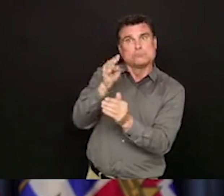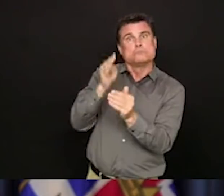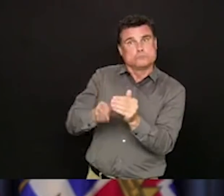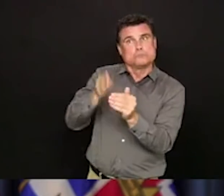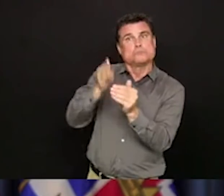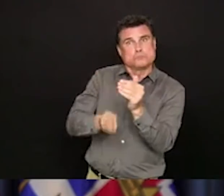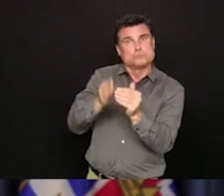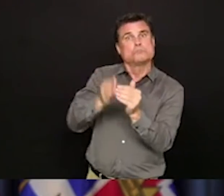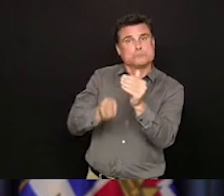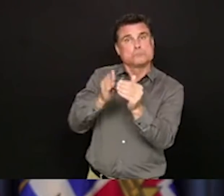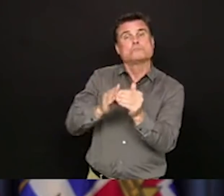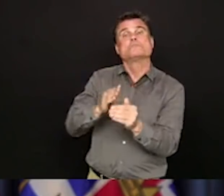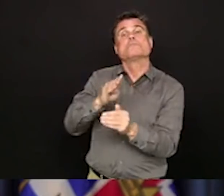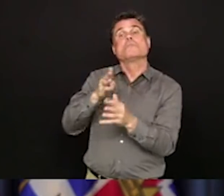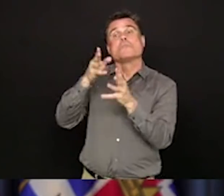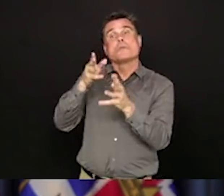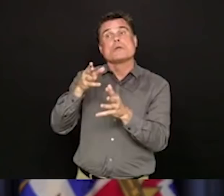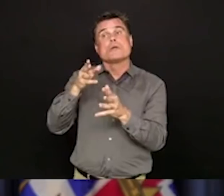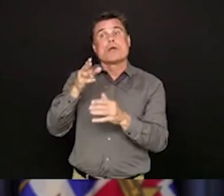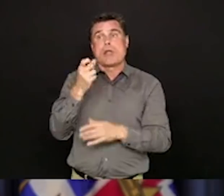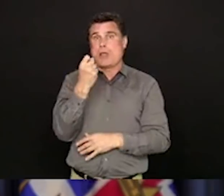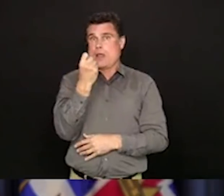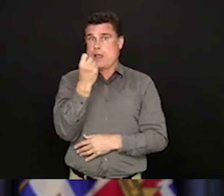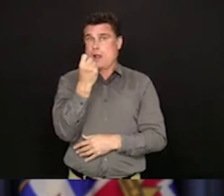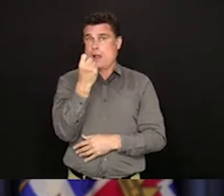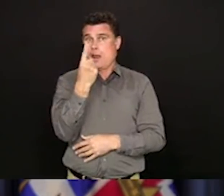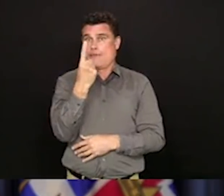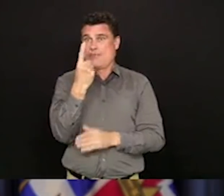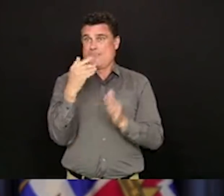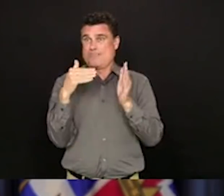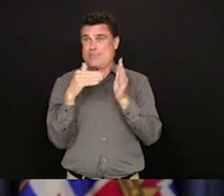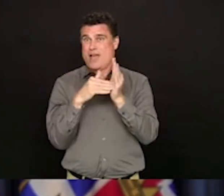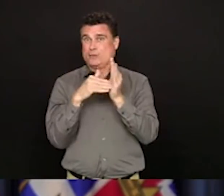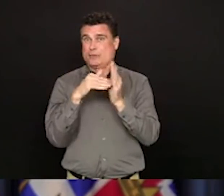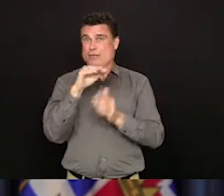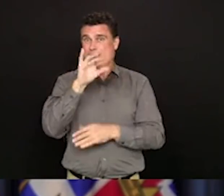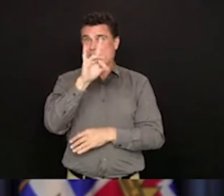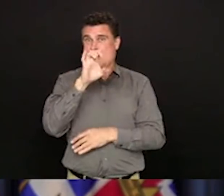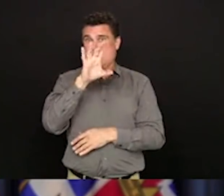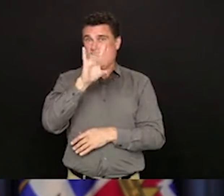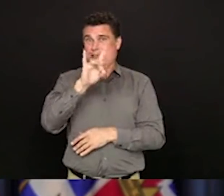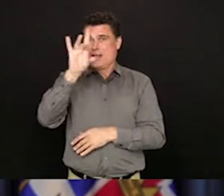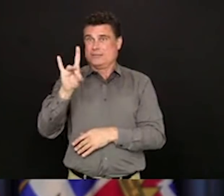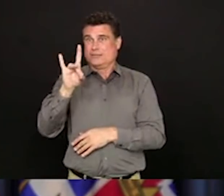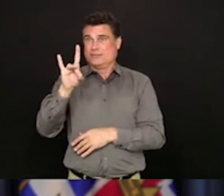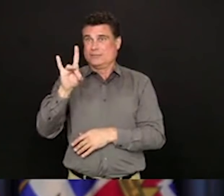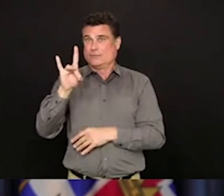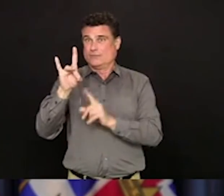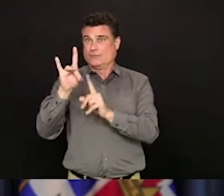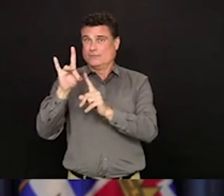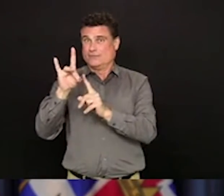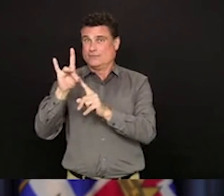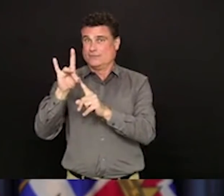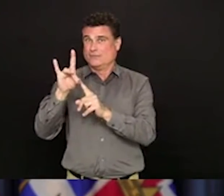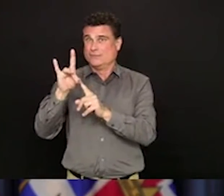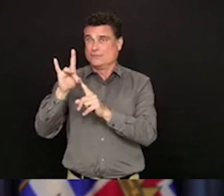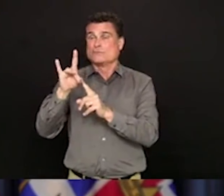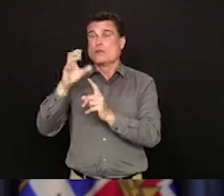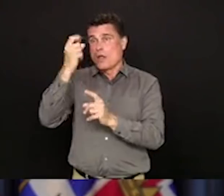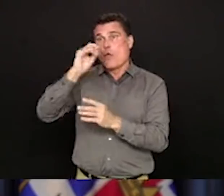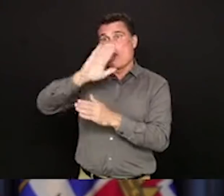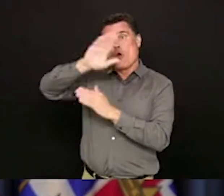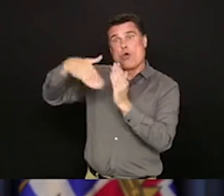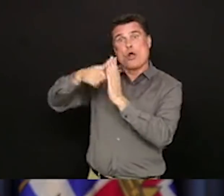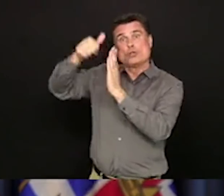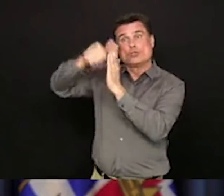called non-urgent scheduled surgeries, but essentially just scheduled surgeries that are all important, as we know, there continues to be a lot